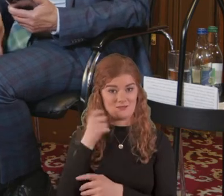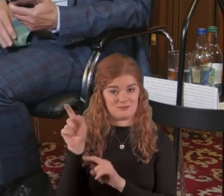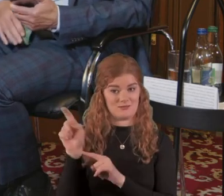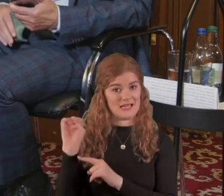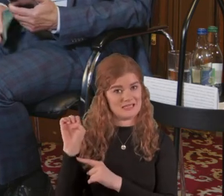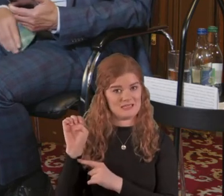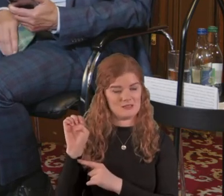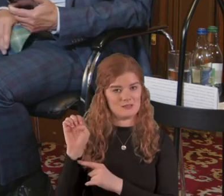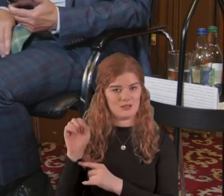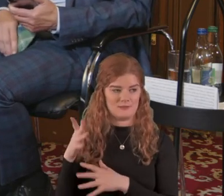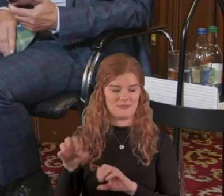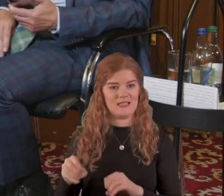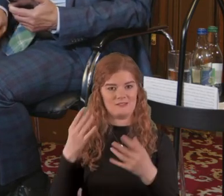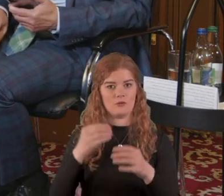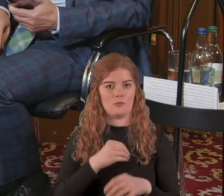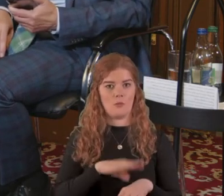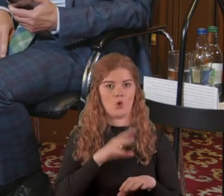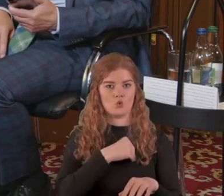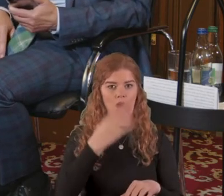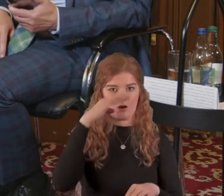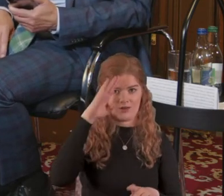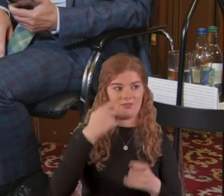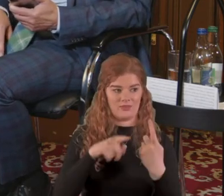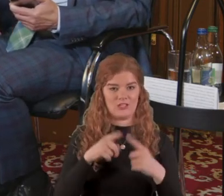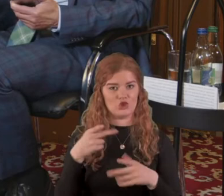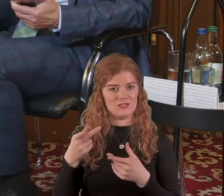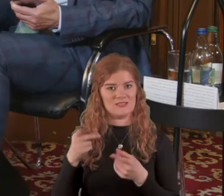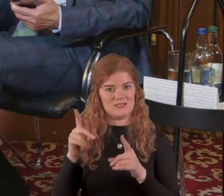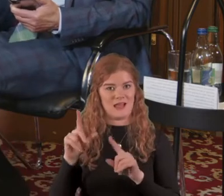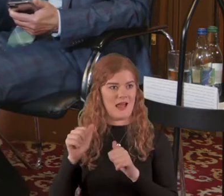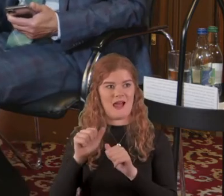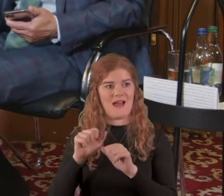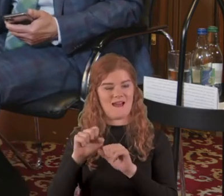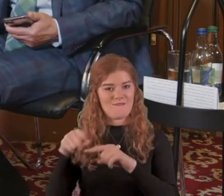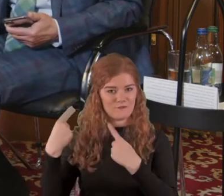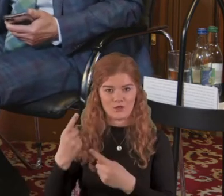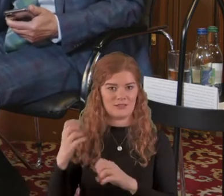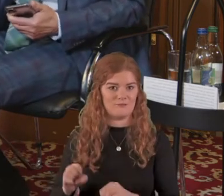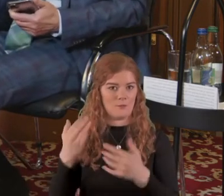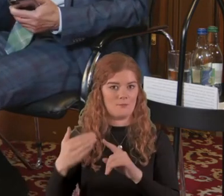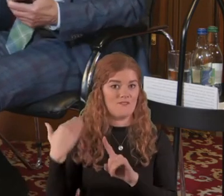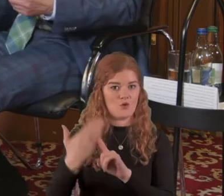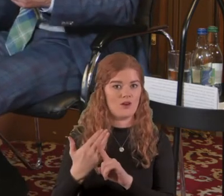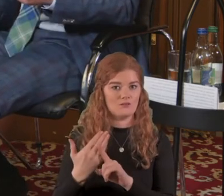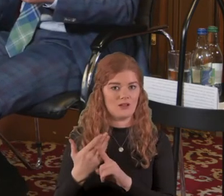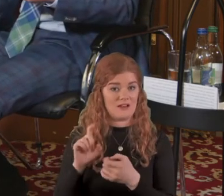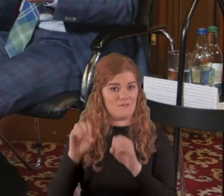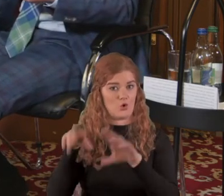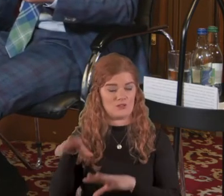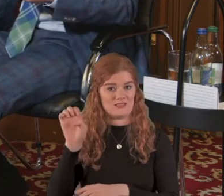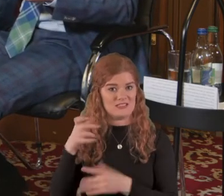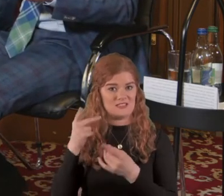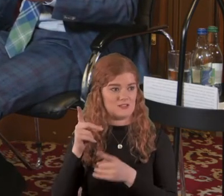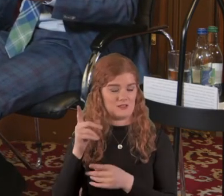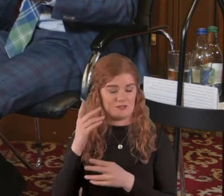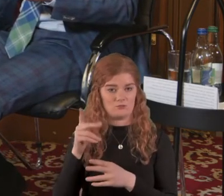is conceding more to Ireland in this treaty than she has as a nation ever been willing to concede before, and no doubt she's done it, not